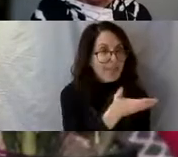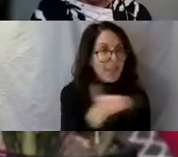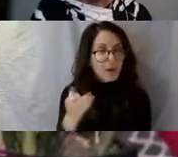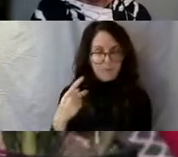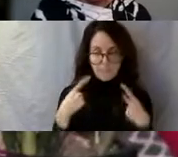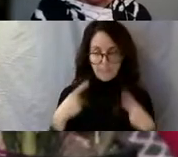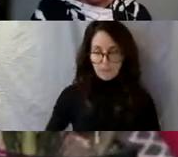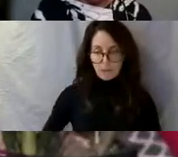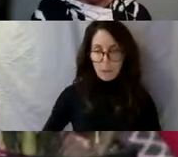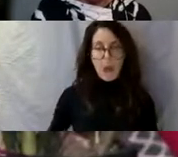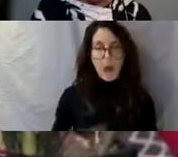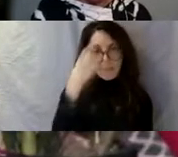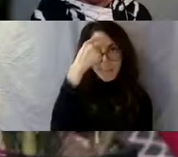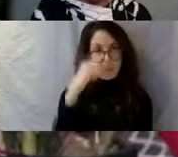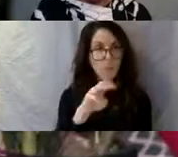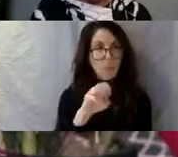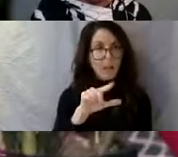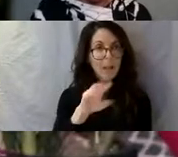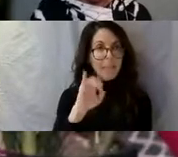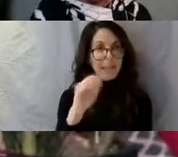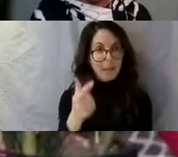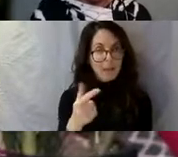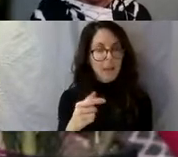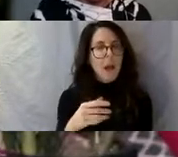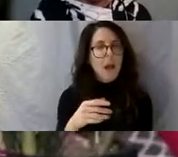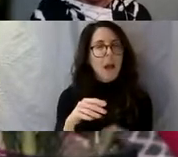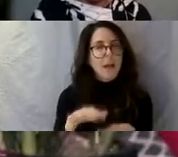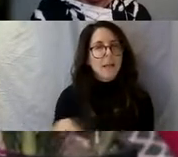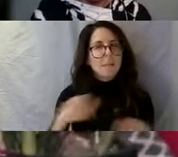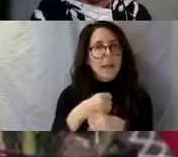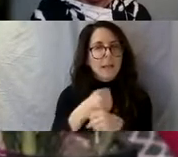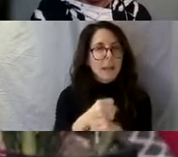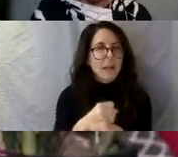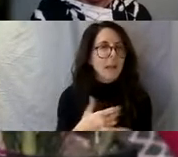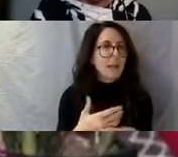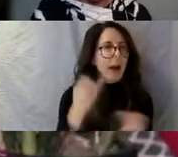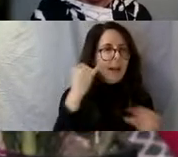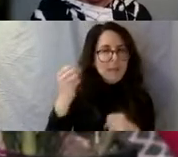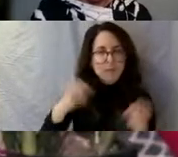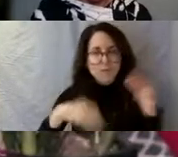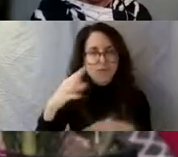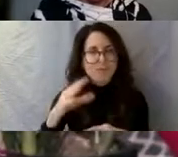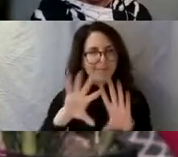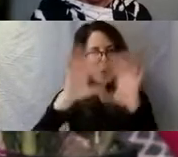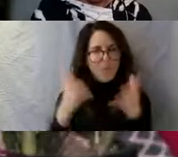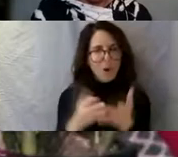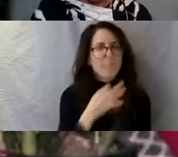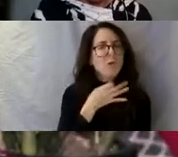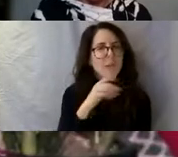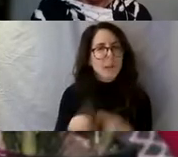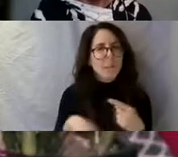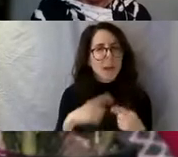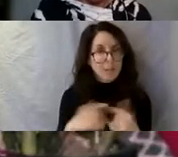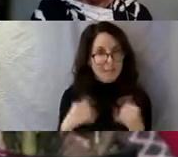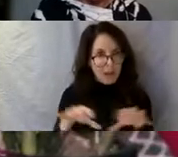well-being? Space making, sharing, and generating ideas is something I'm curious about as we rebuild